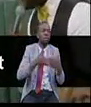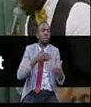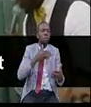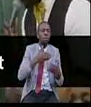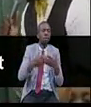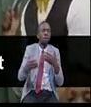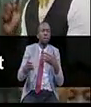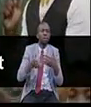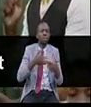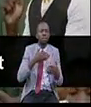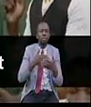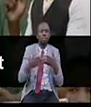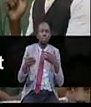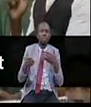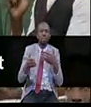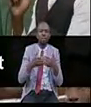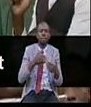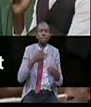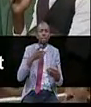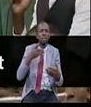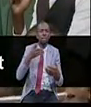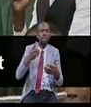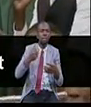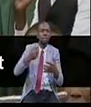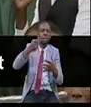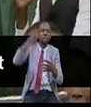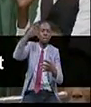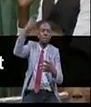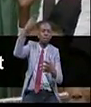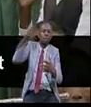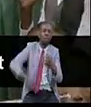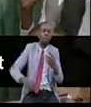believe whatever the